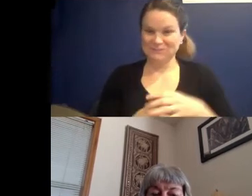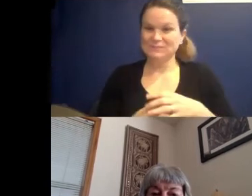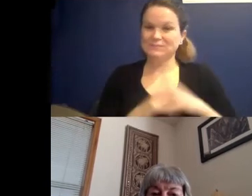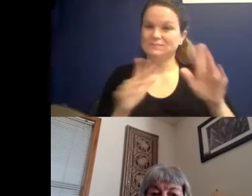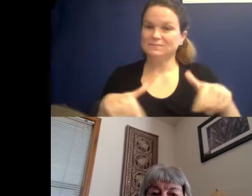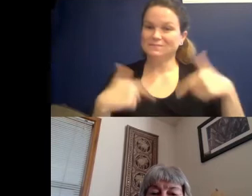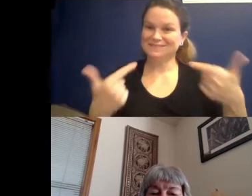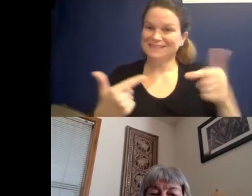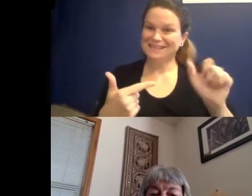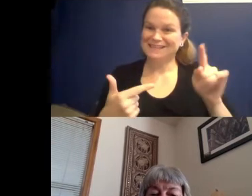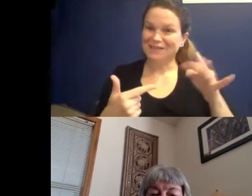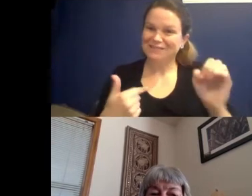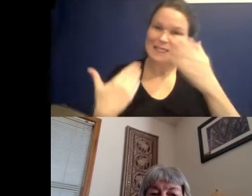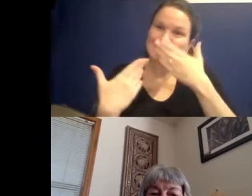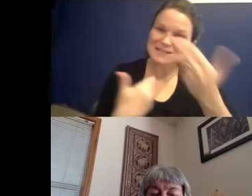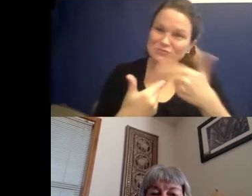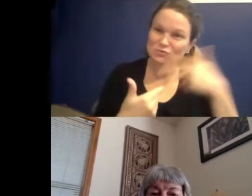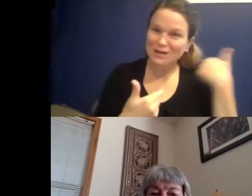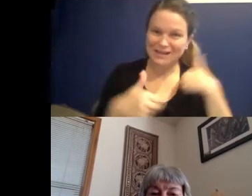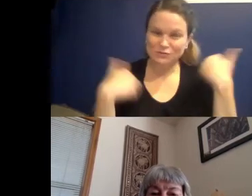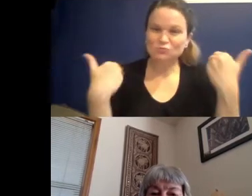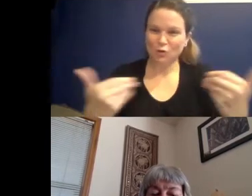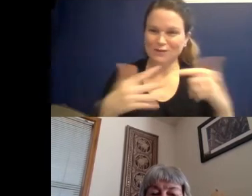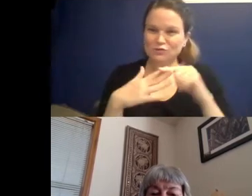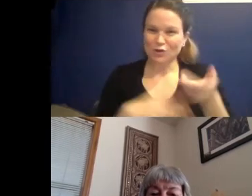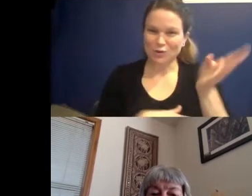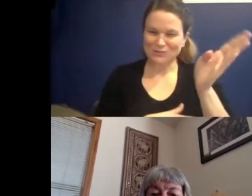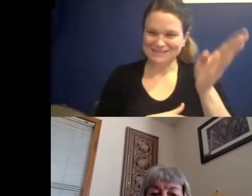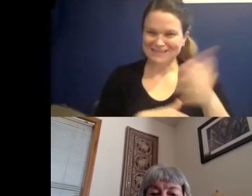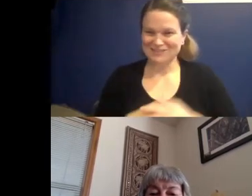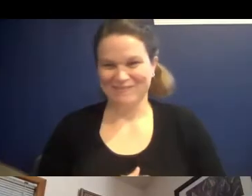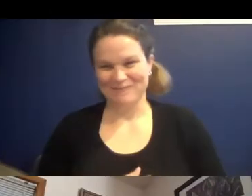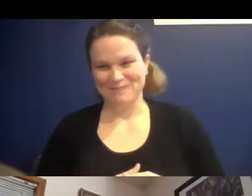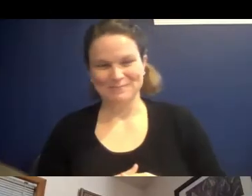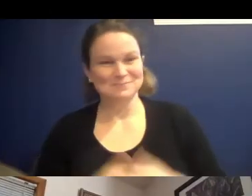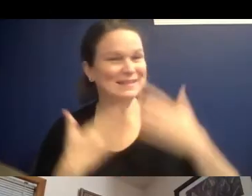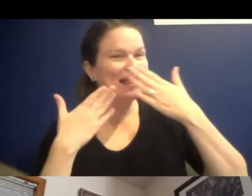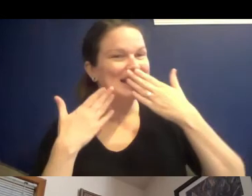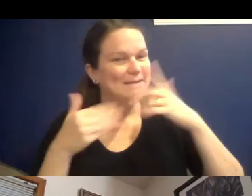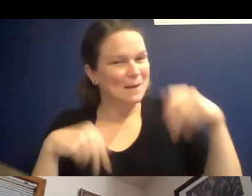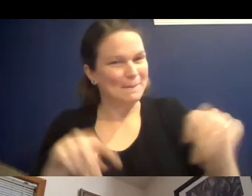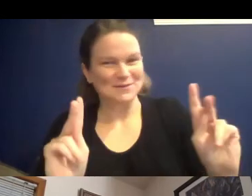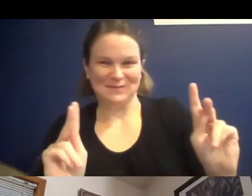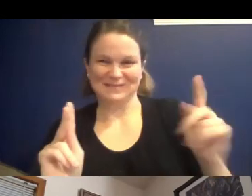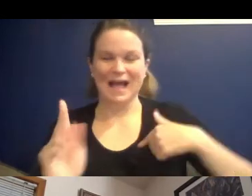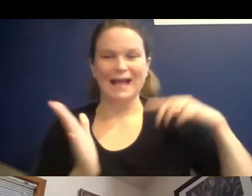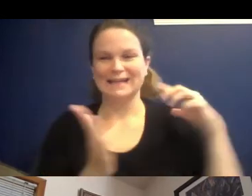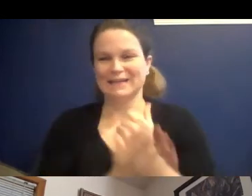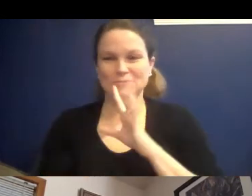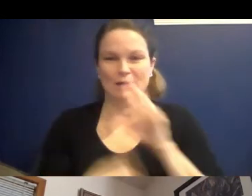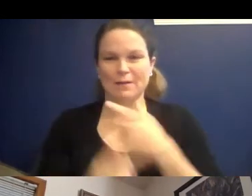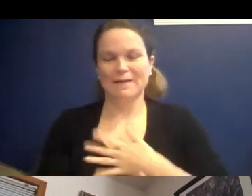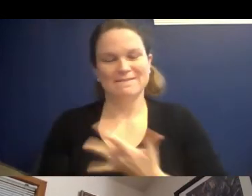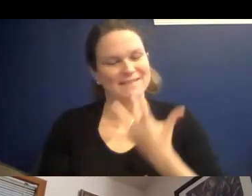Stephanie, thanks again for joining us. Go ahead and start your presentation. Well, thanks for the opportunity. I get to talk about my favorite